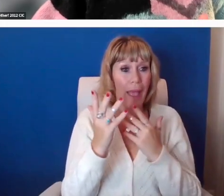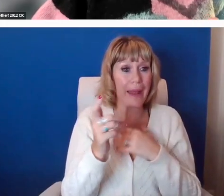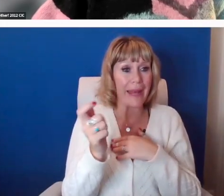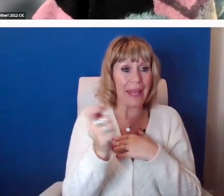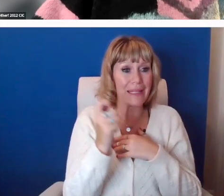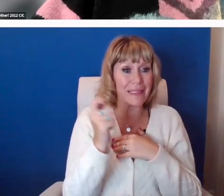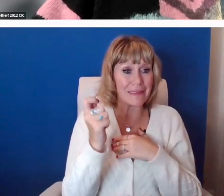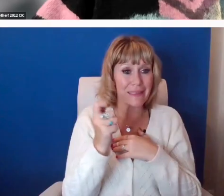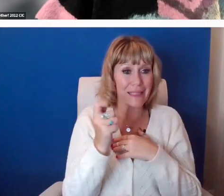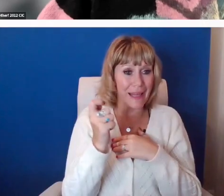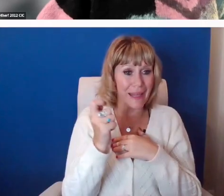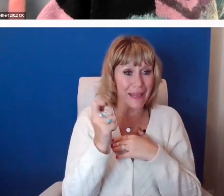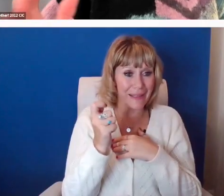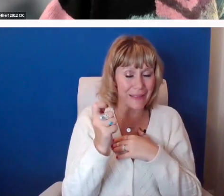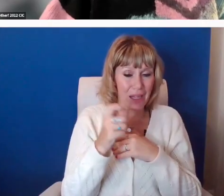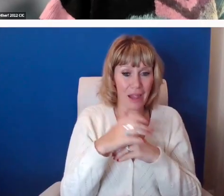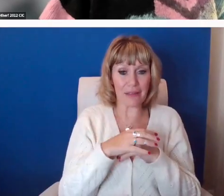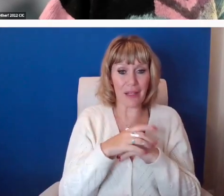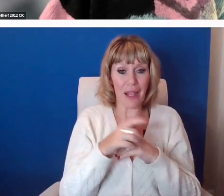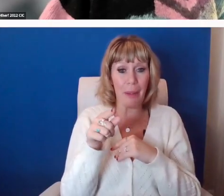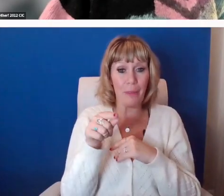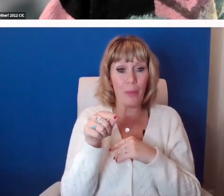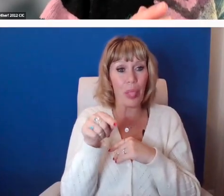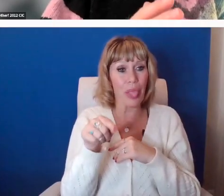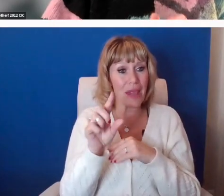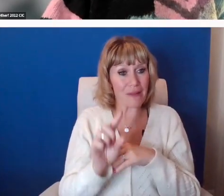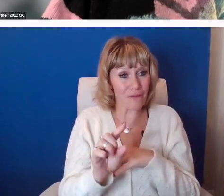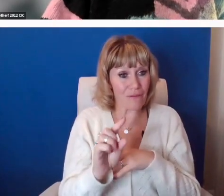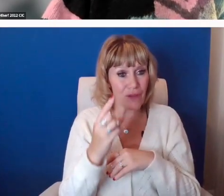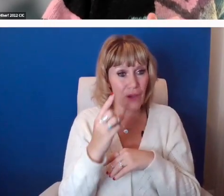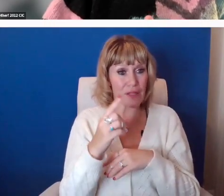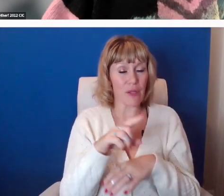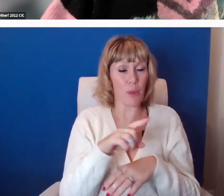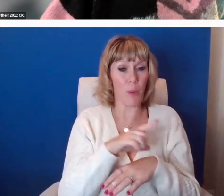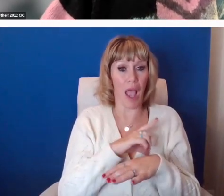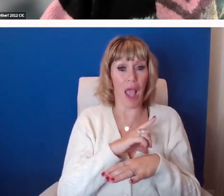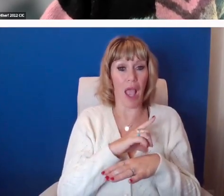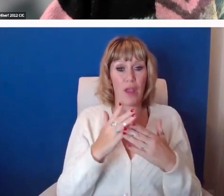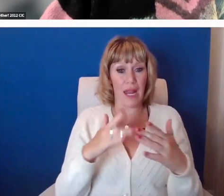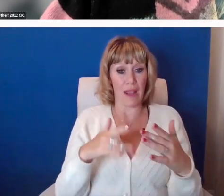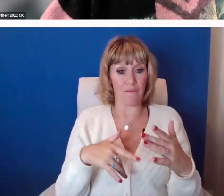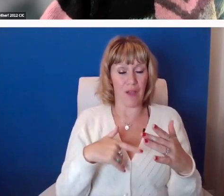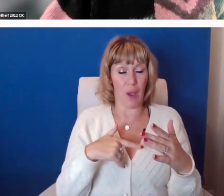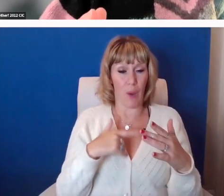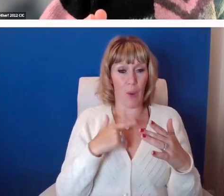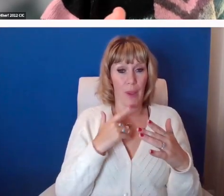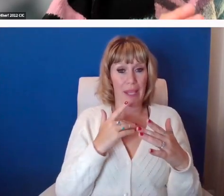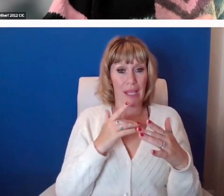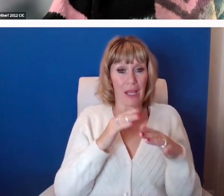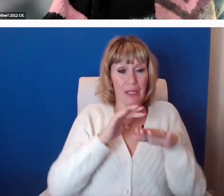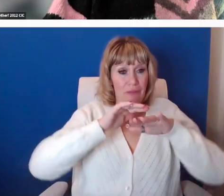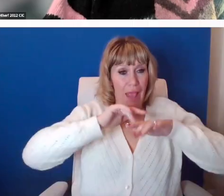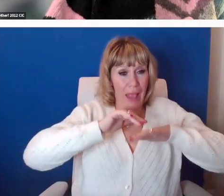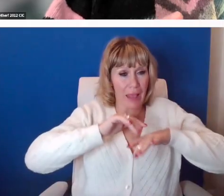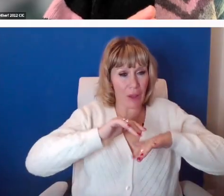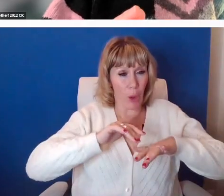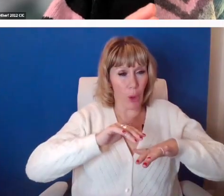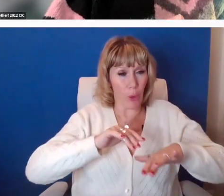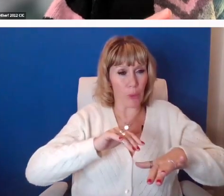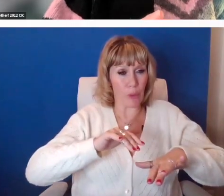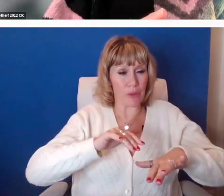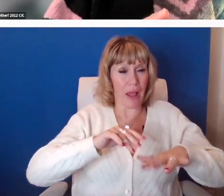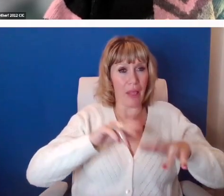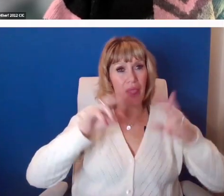I put this first because I really felt that it echoed the theme of the exhibition. You know, it's literally